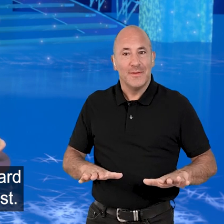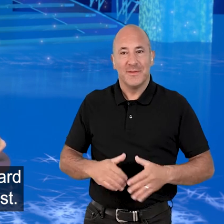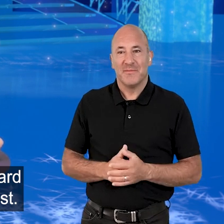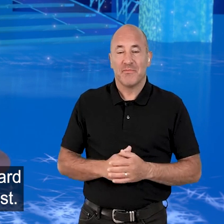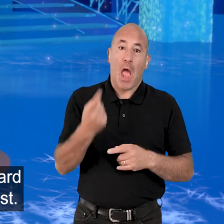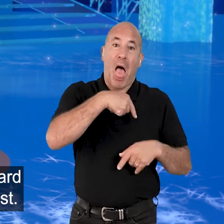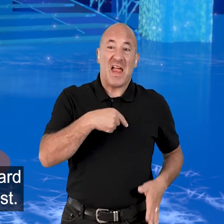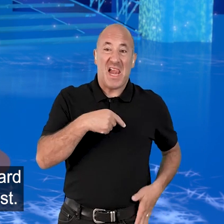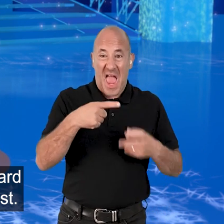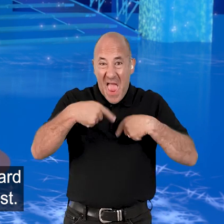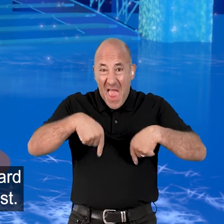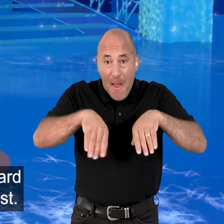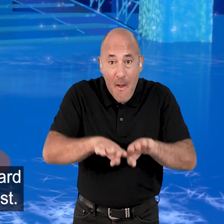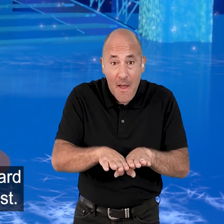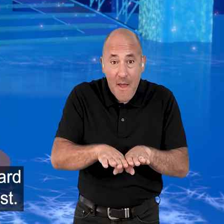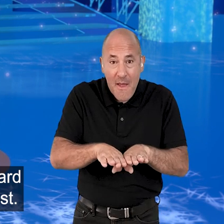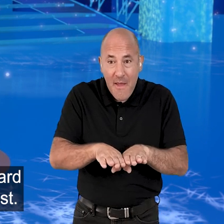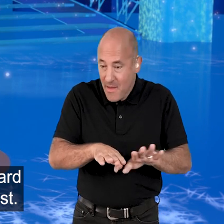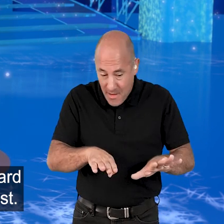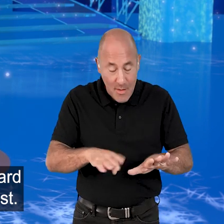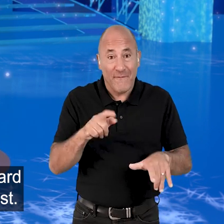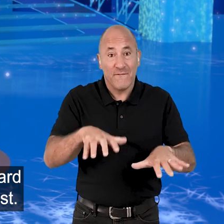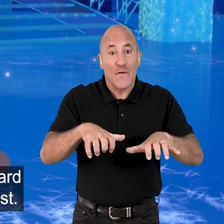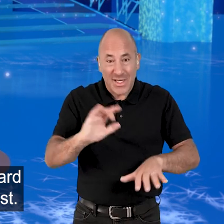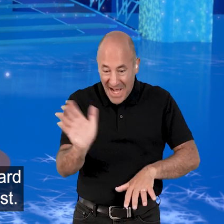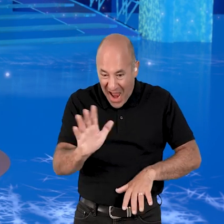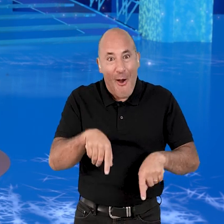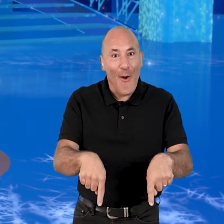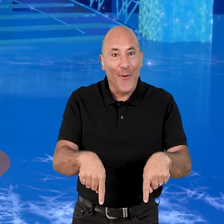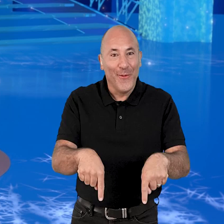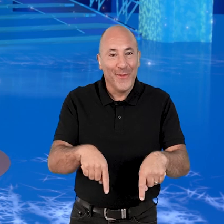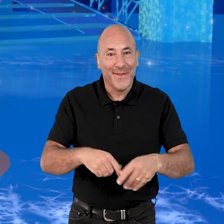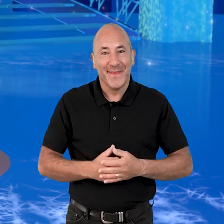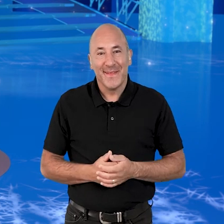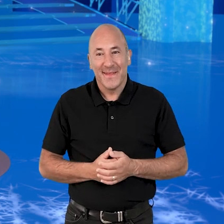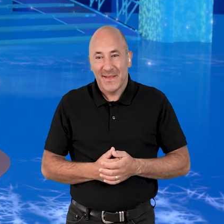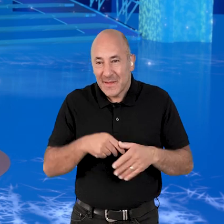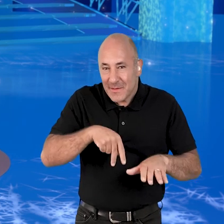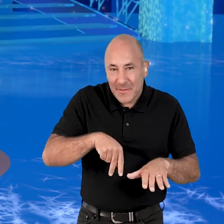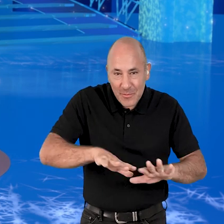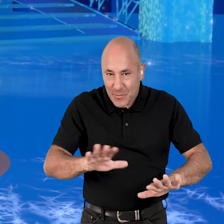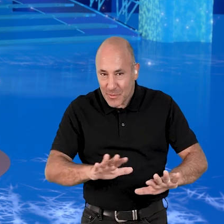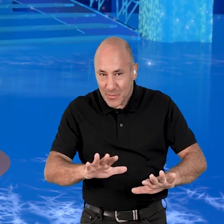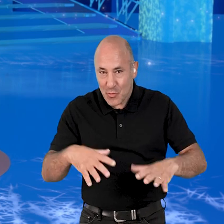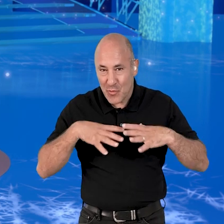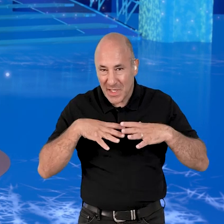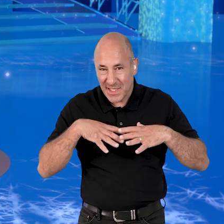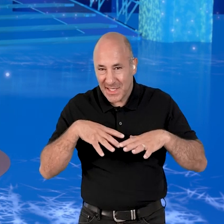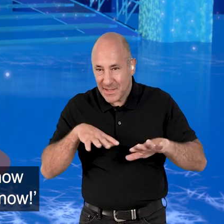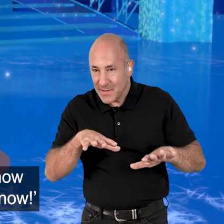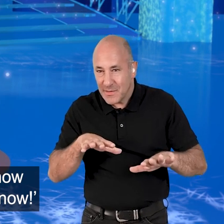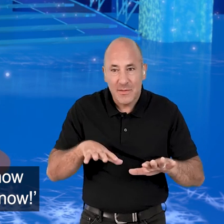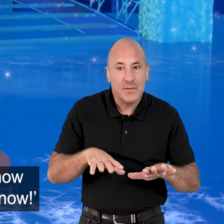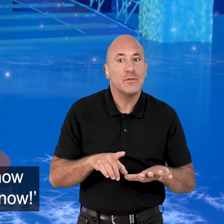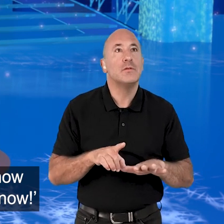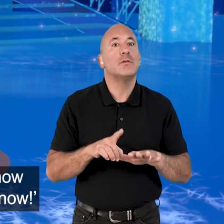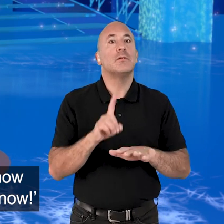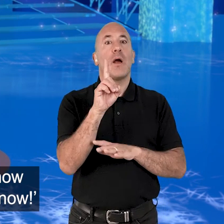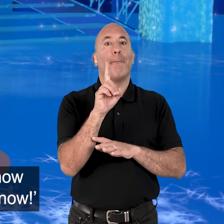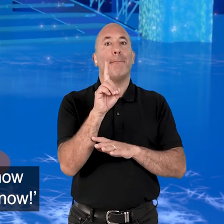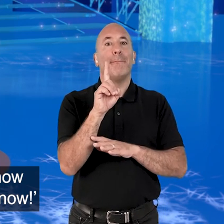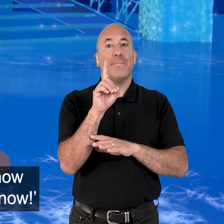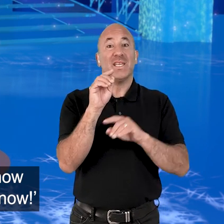We step our other leg forwards and we say hello to the frost. Hello, frost. Then we reach